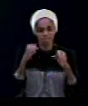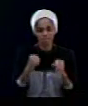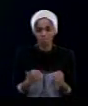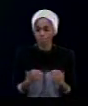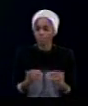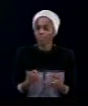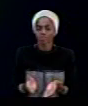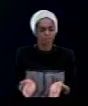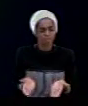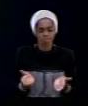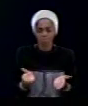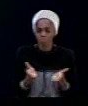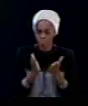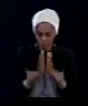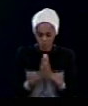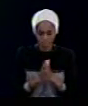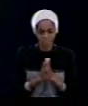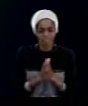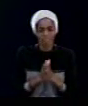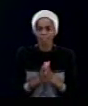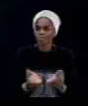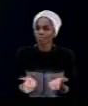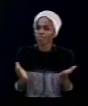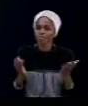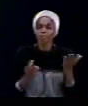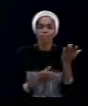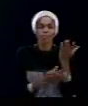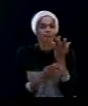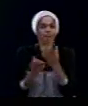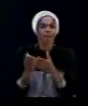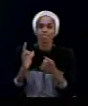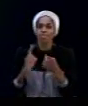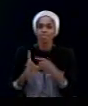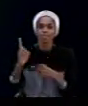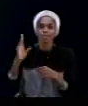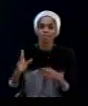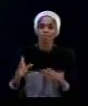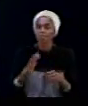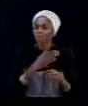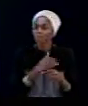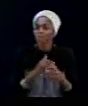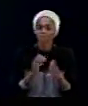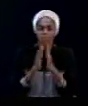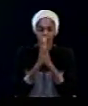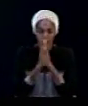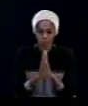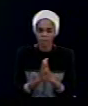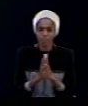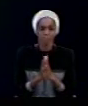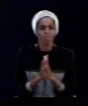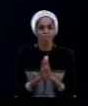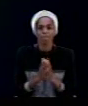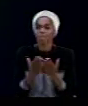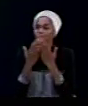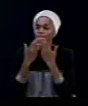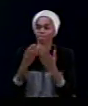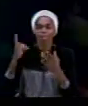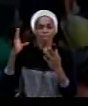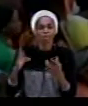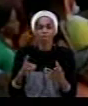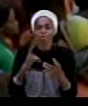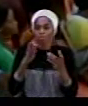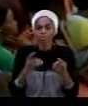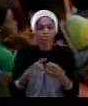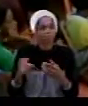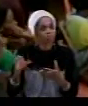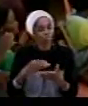voice. Raise up your hand to the sky. If you want to shout, shout. If you want to sing, you